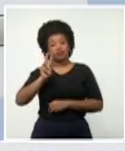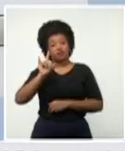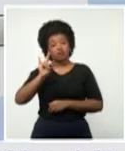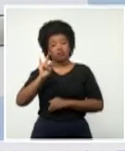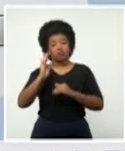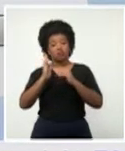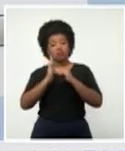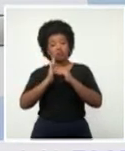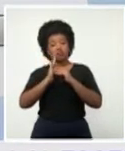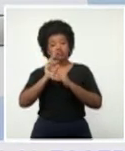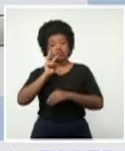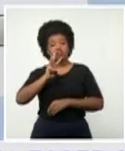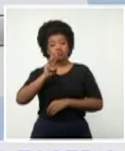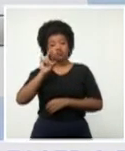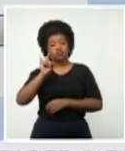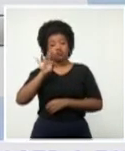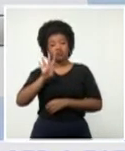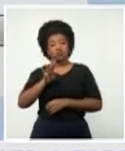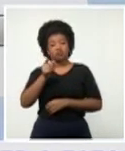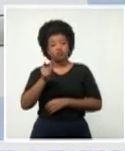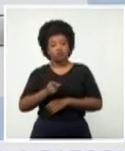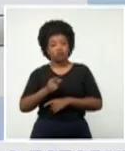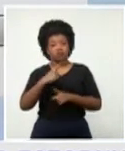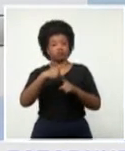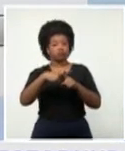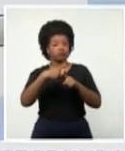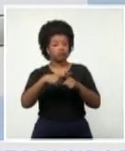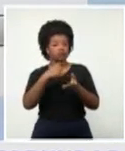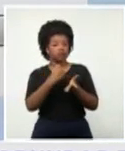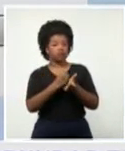3,639,394 confirmed cases,